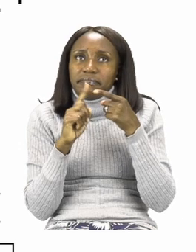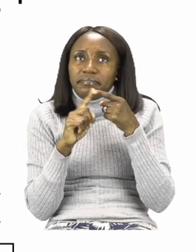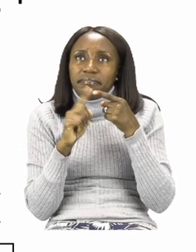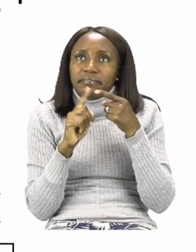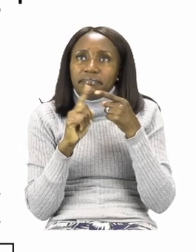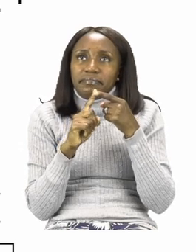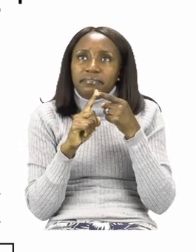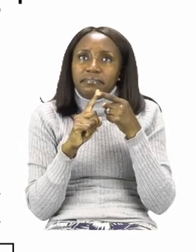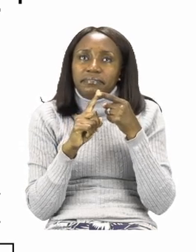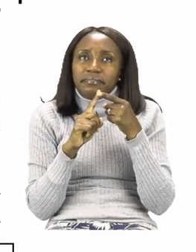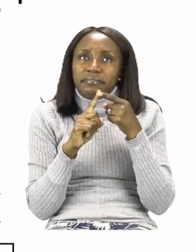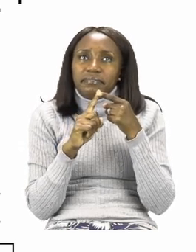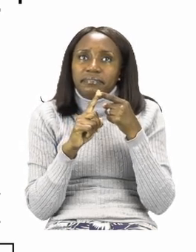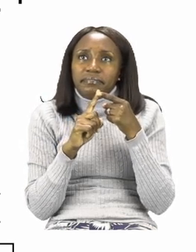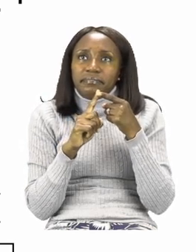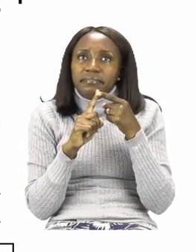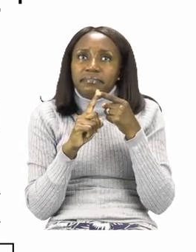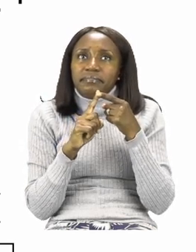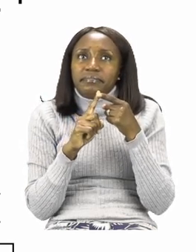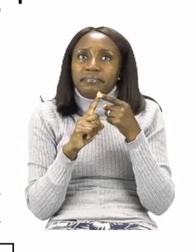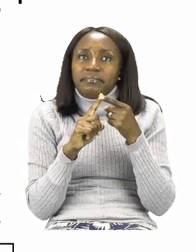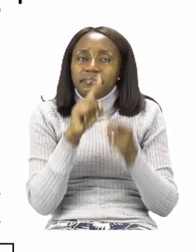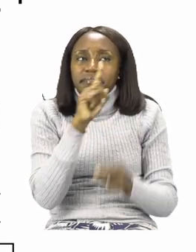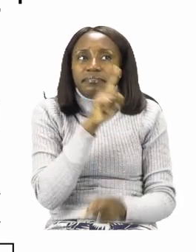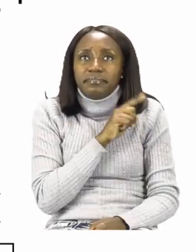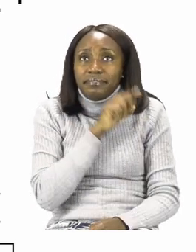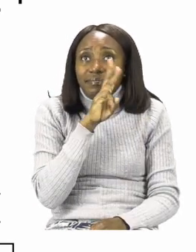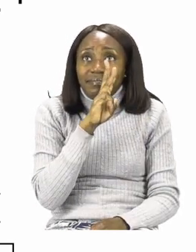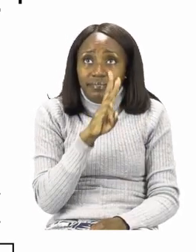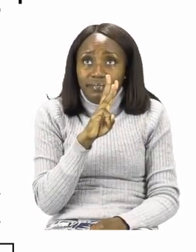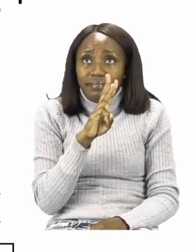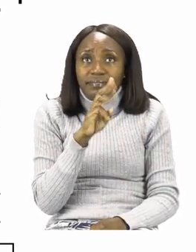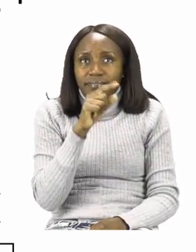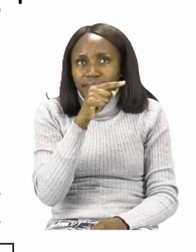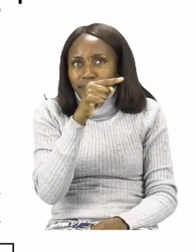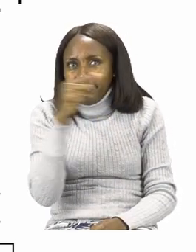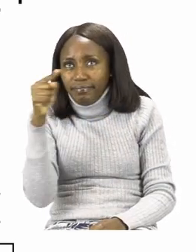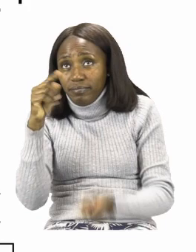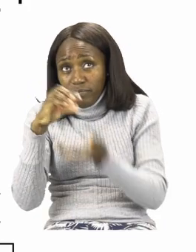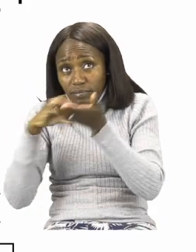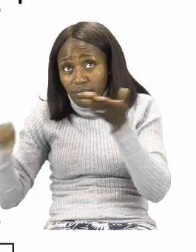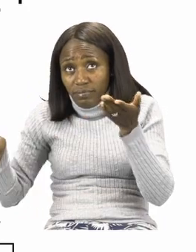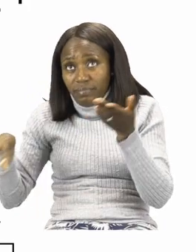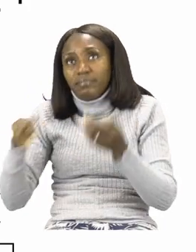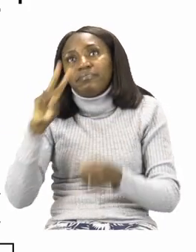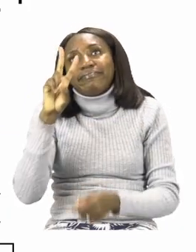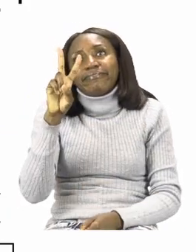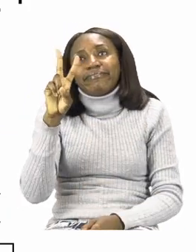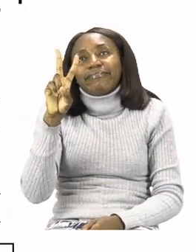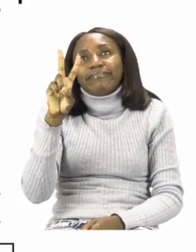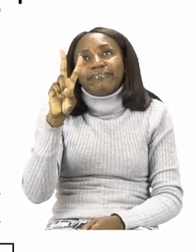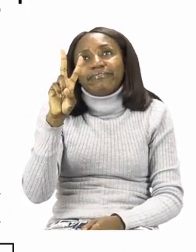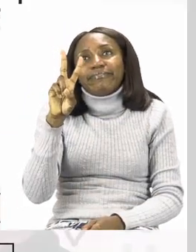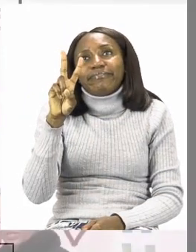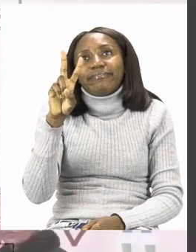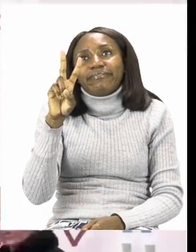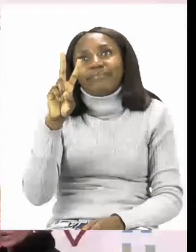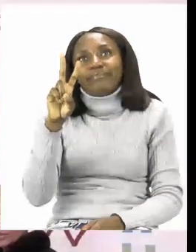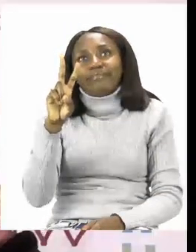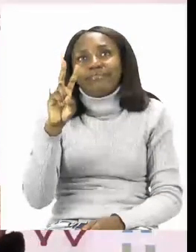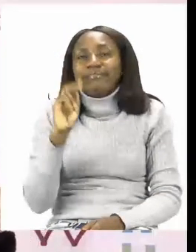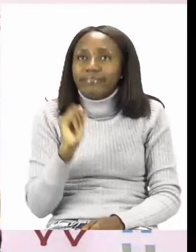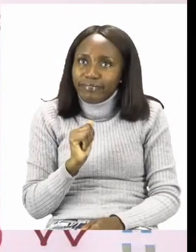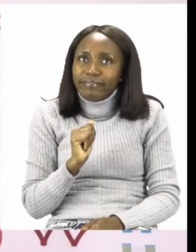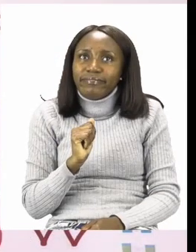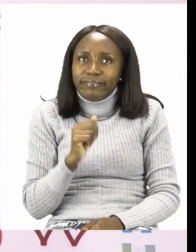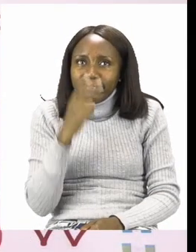is number 1, 13 minus 2. Right, if we look here